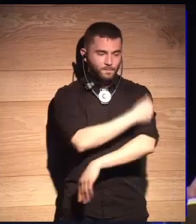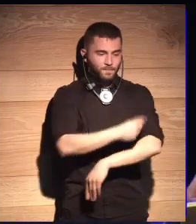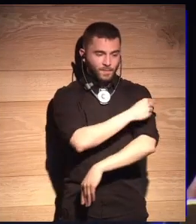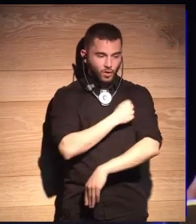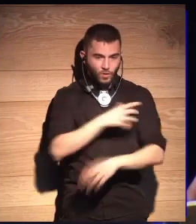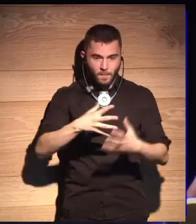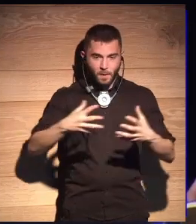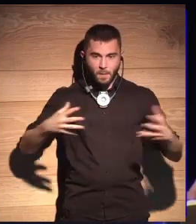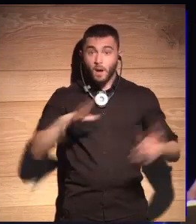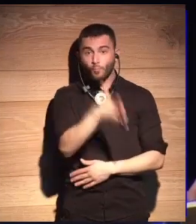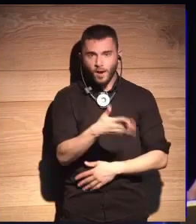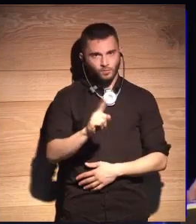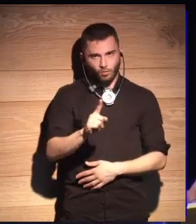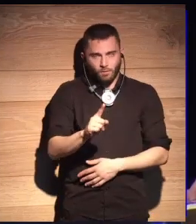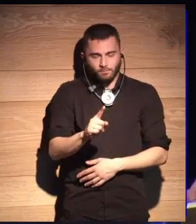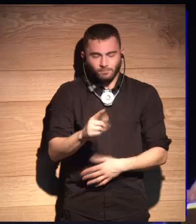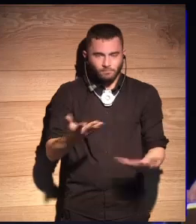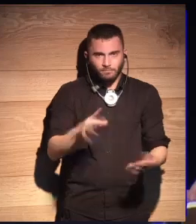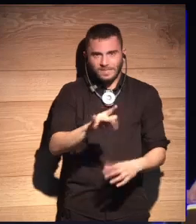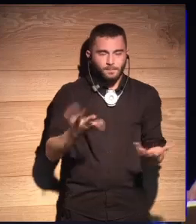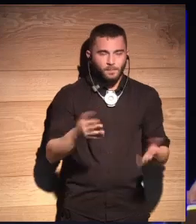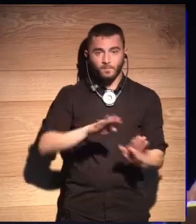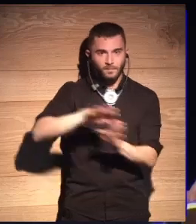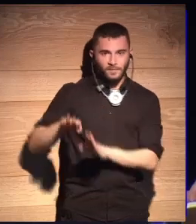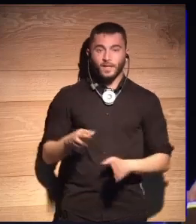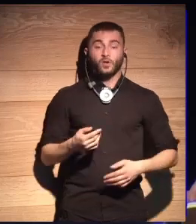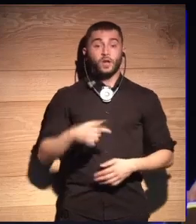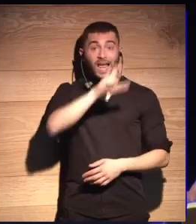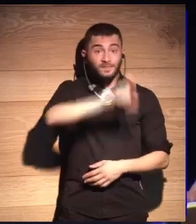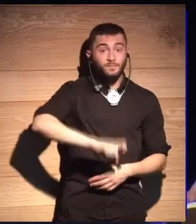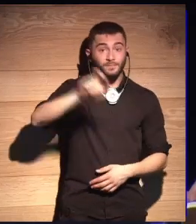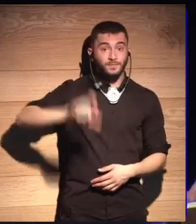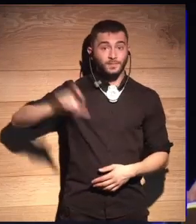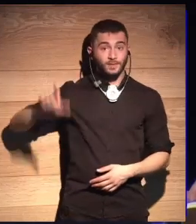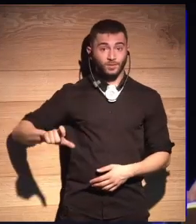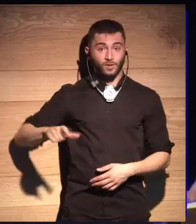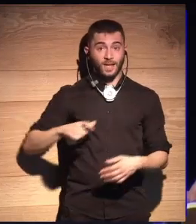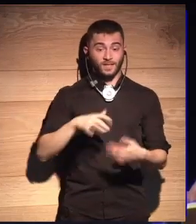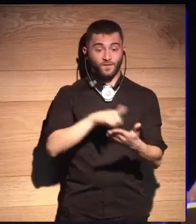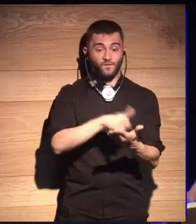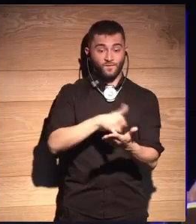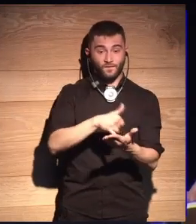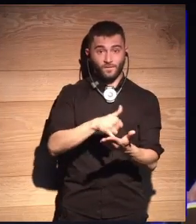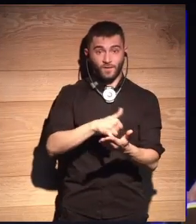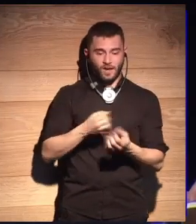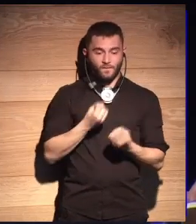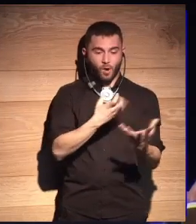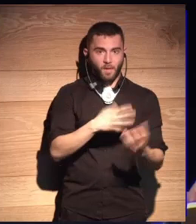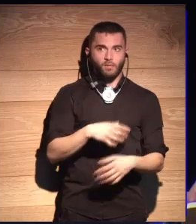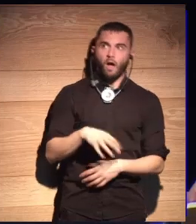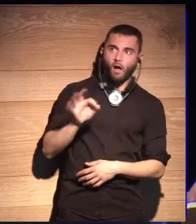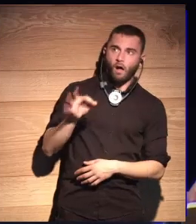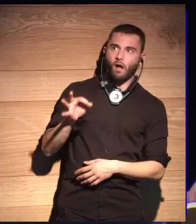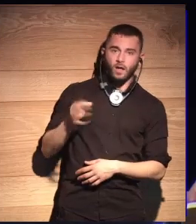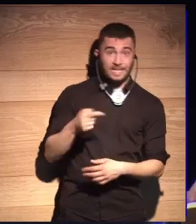misinformation about vaccines online. But the people who are vulnerable to that misinformation are the same people who feel utterly alienated